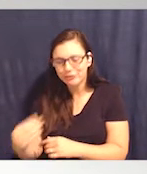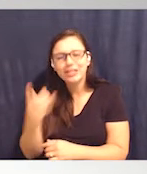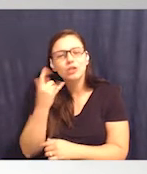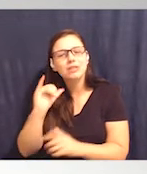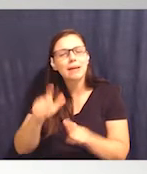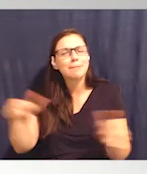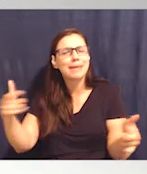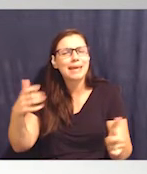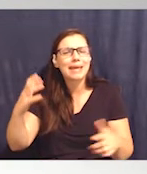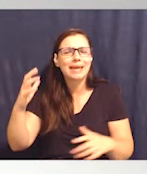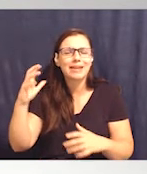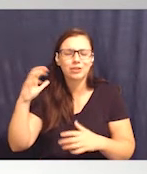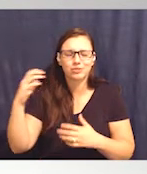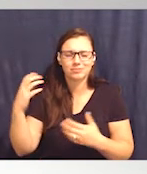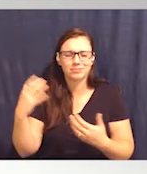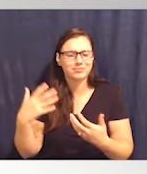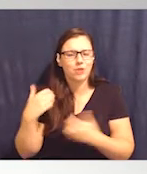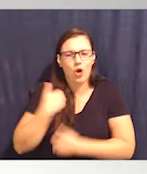yeah, no cell phones.